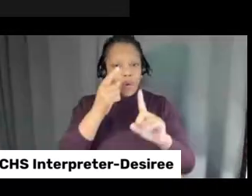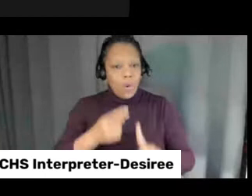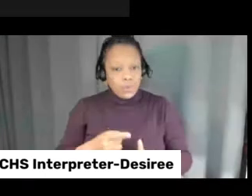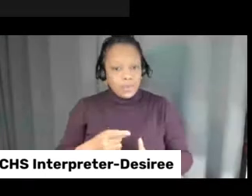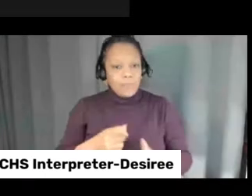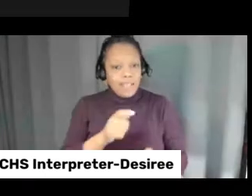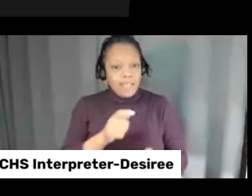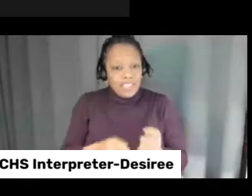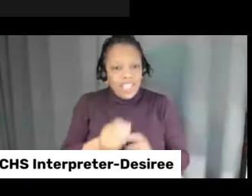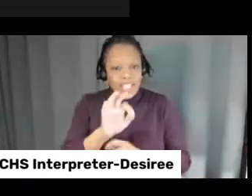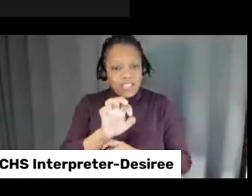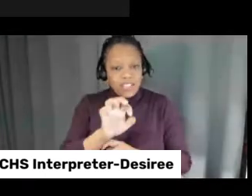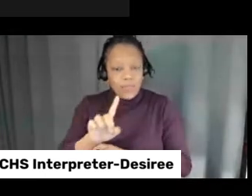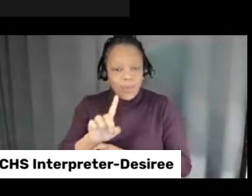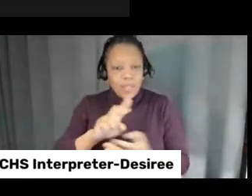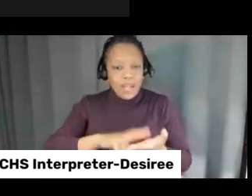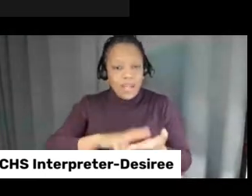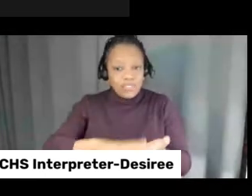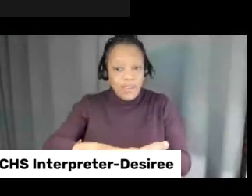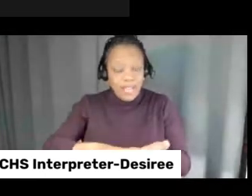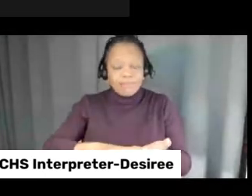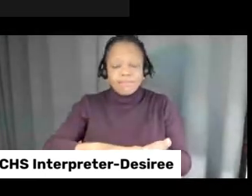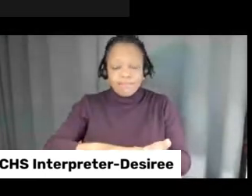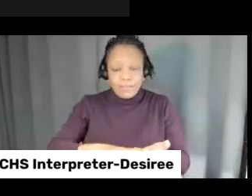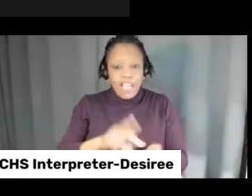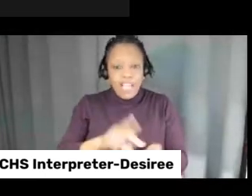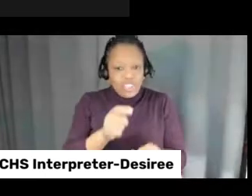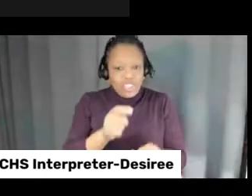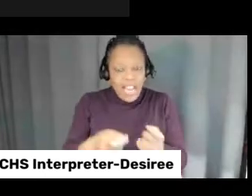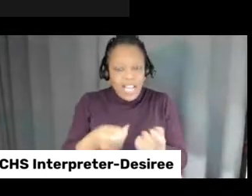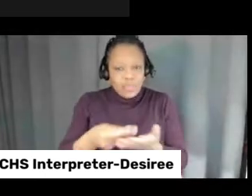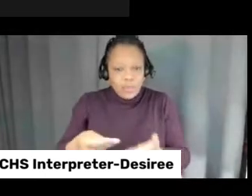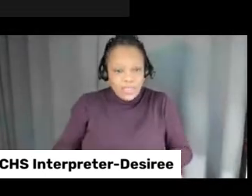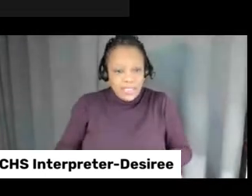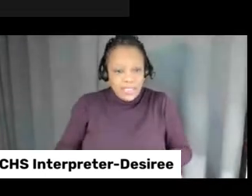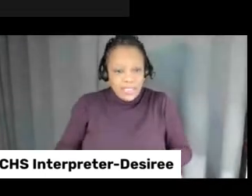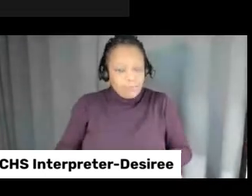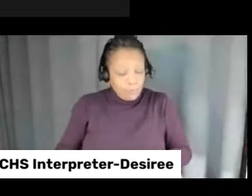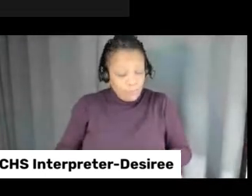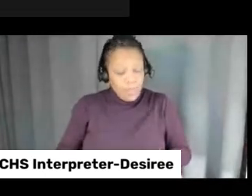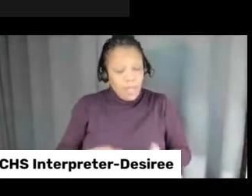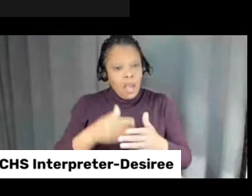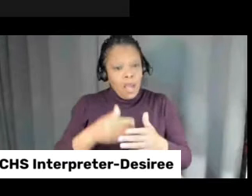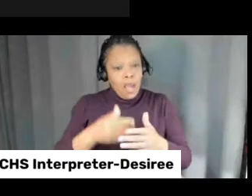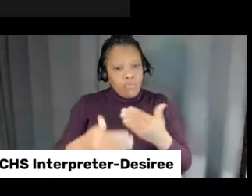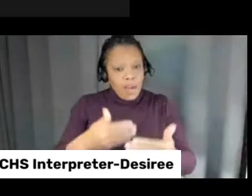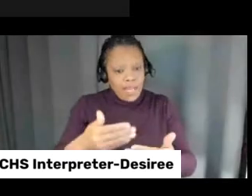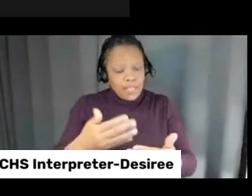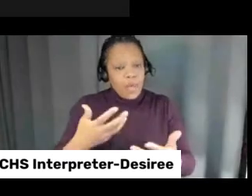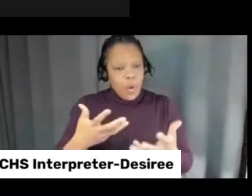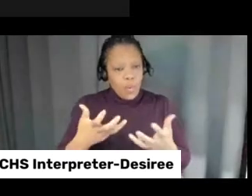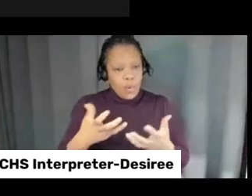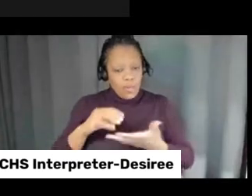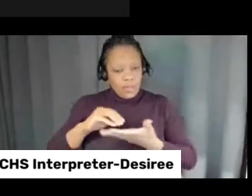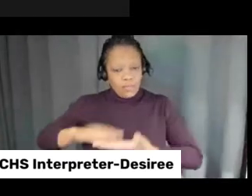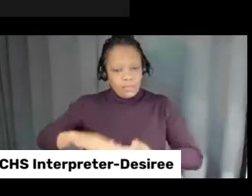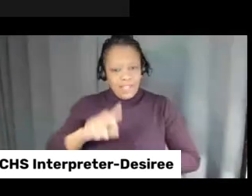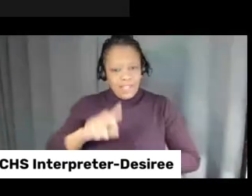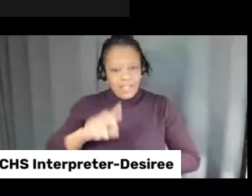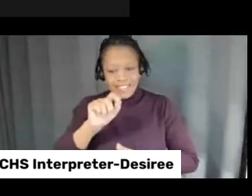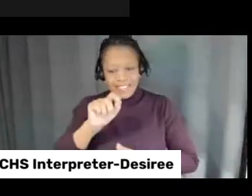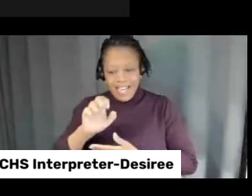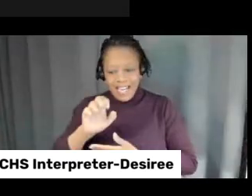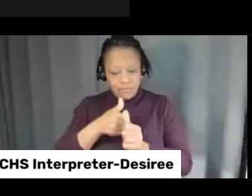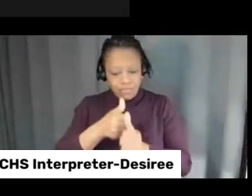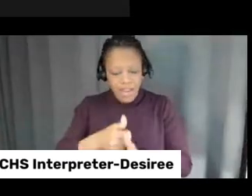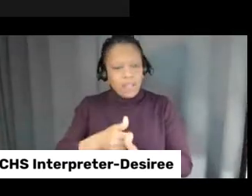contracts and shift the purchases, also track the progress over time, and finally to